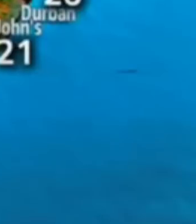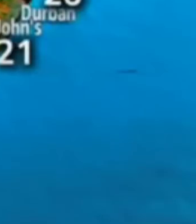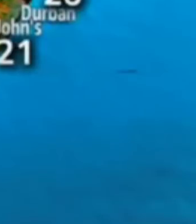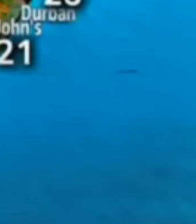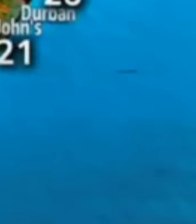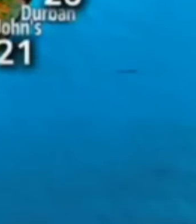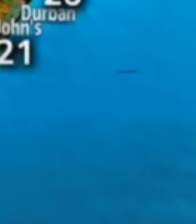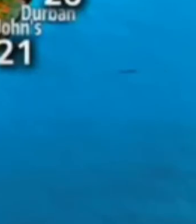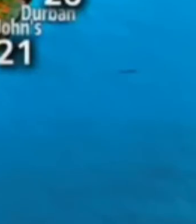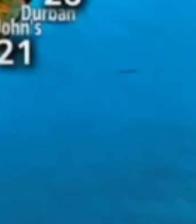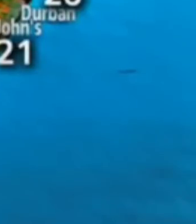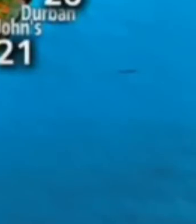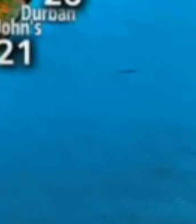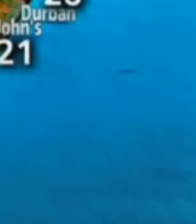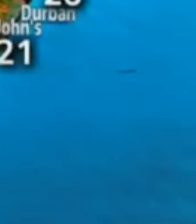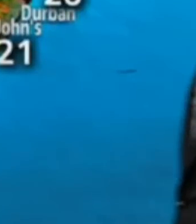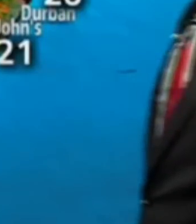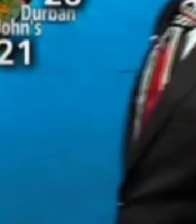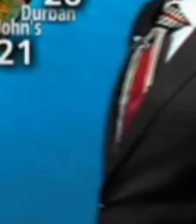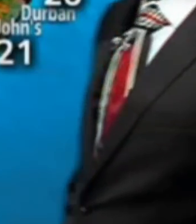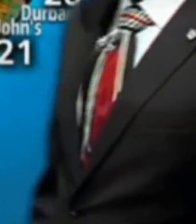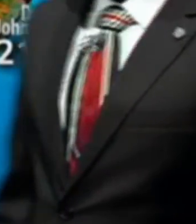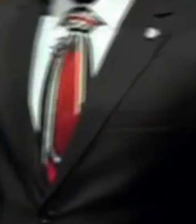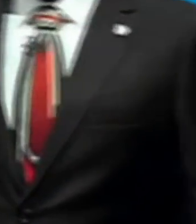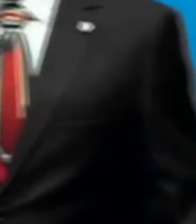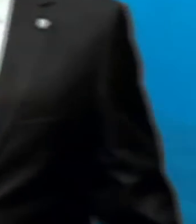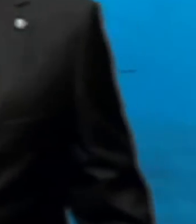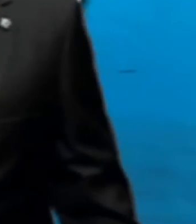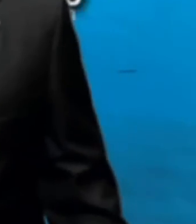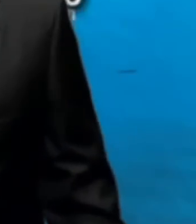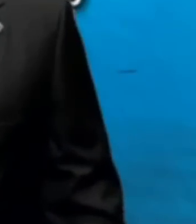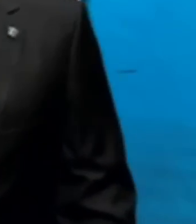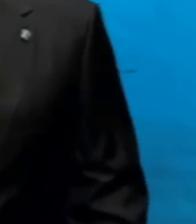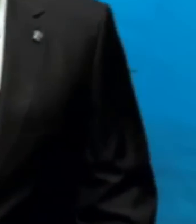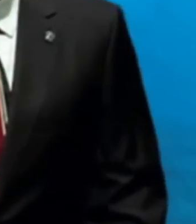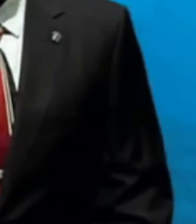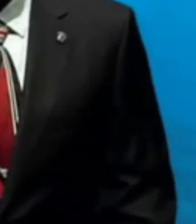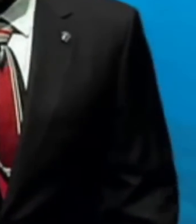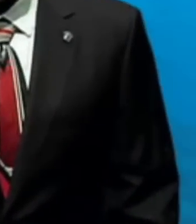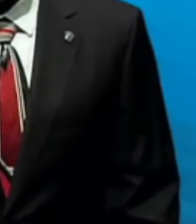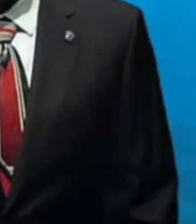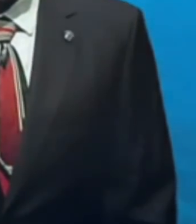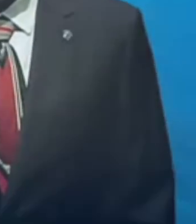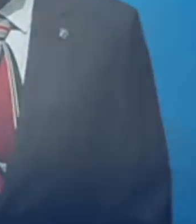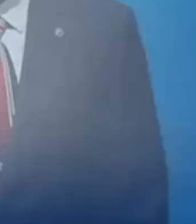ba le lebotse ka bo Polokwane ka bo Johannesburg ka dikarolong tša bo Bloemfontein magešo go tšwa go nna ke re mošate